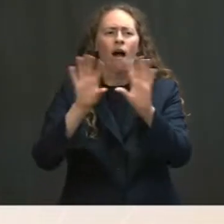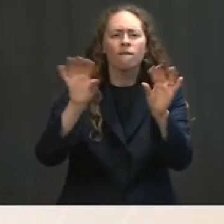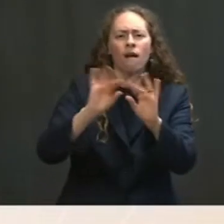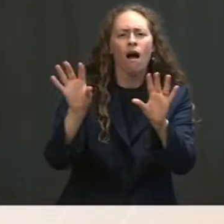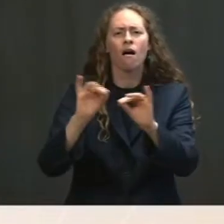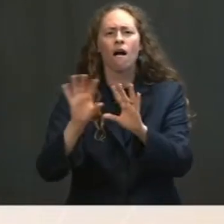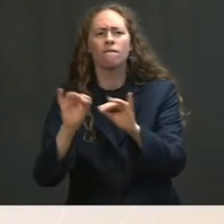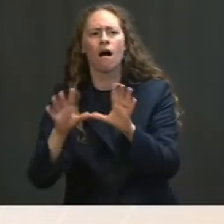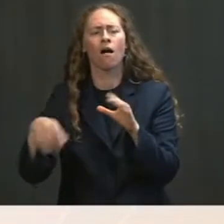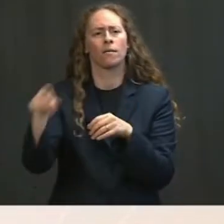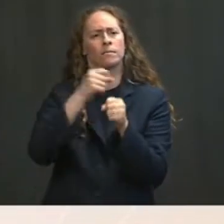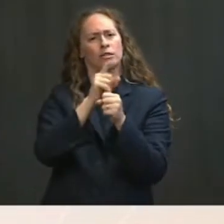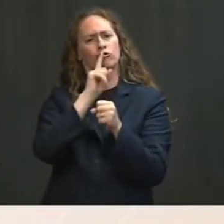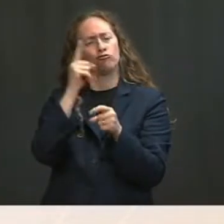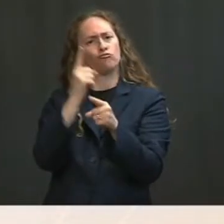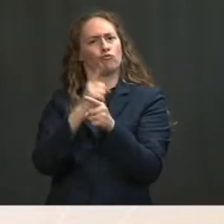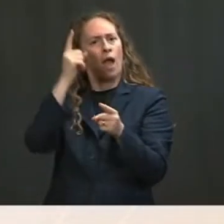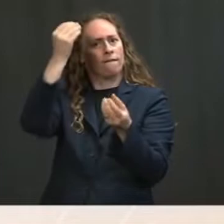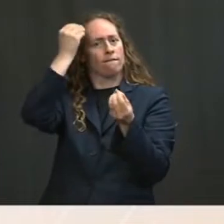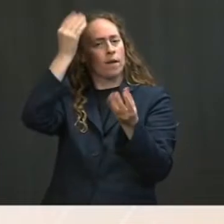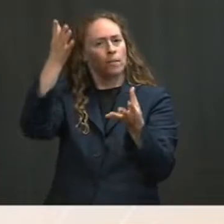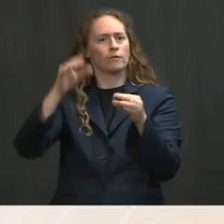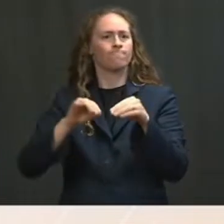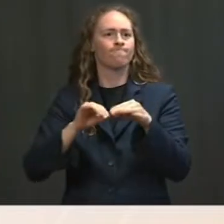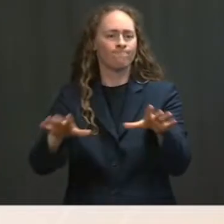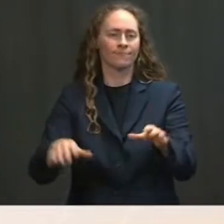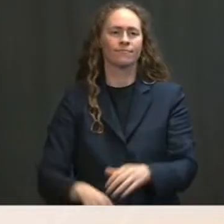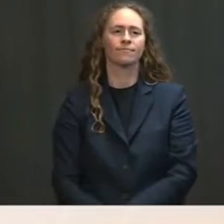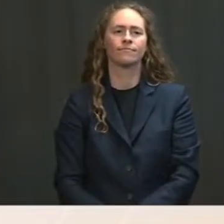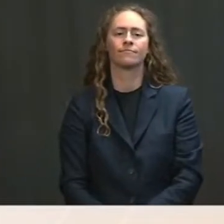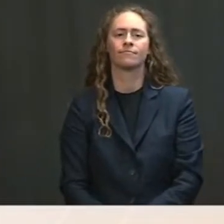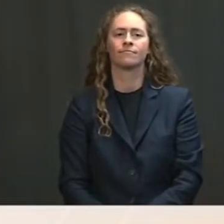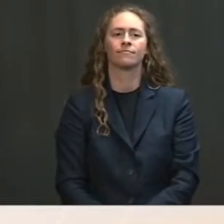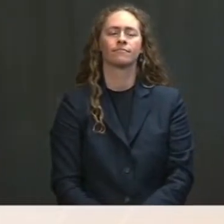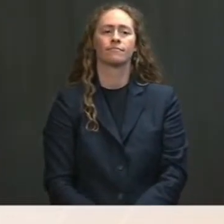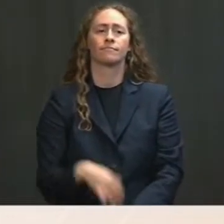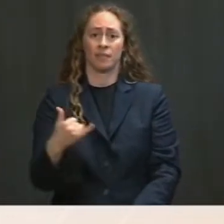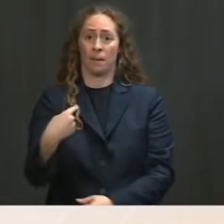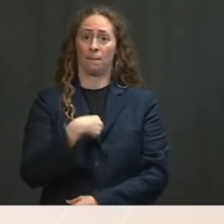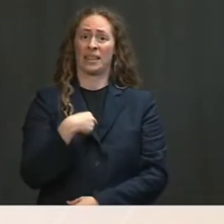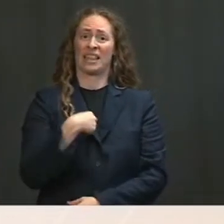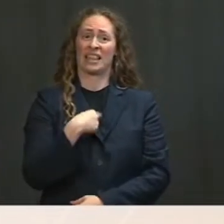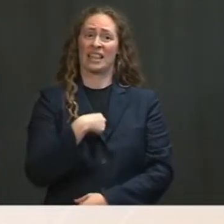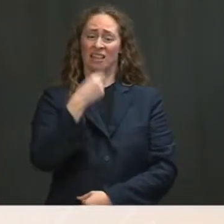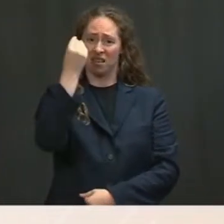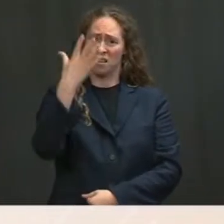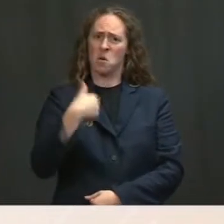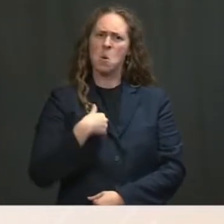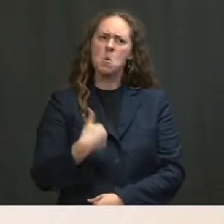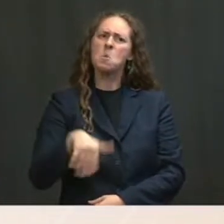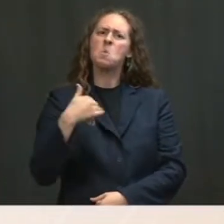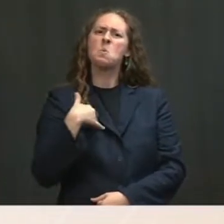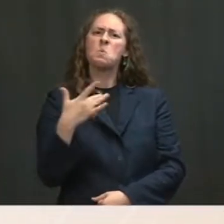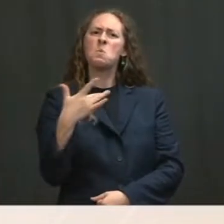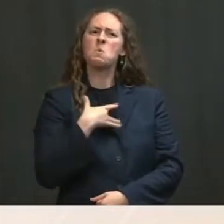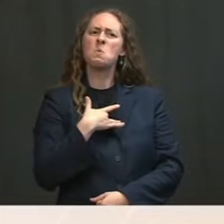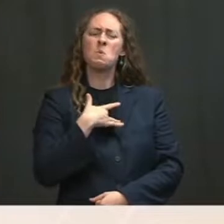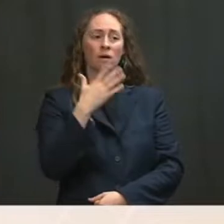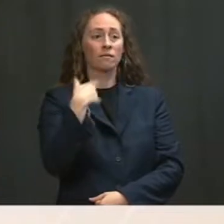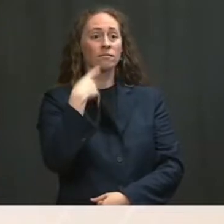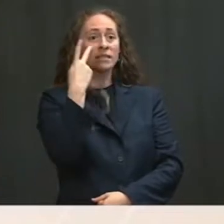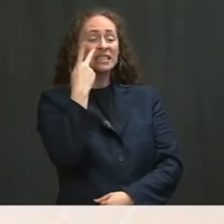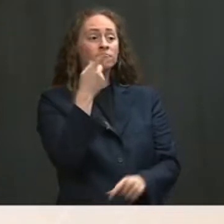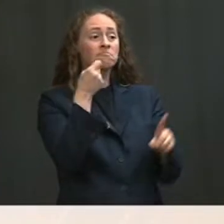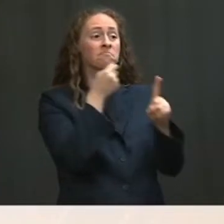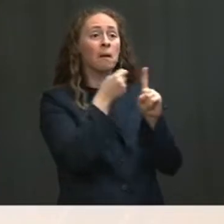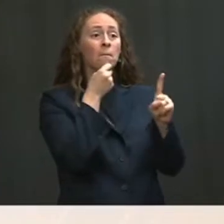On a personal note, it's painful for me to know that nearly every death we are seeing now from COVID-19 could